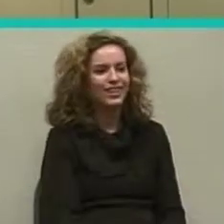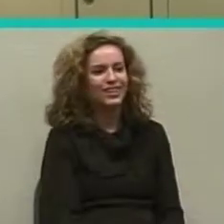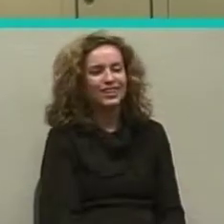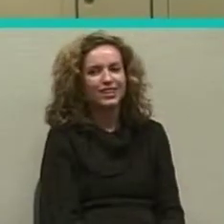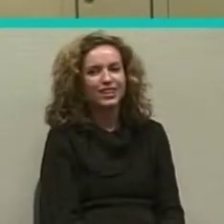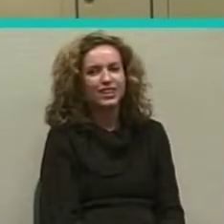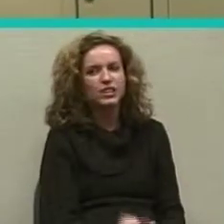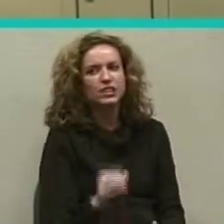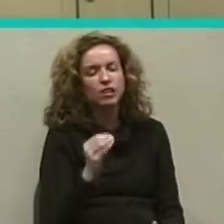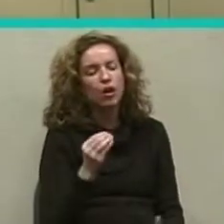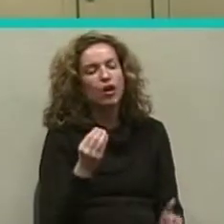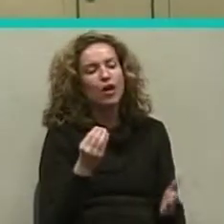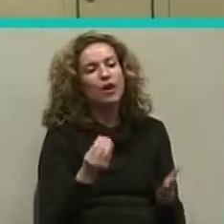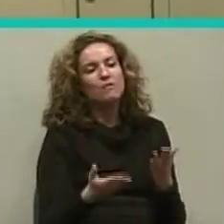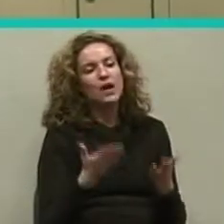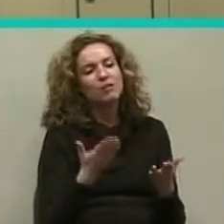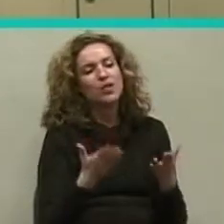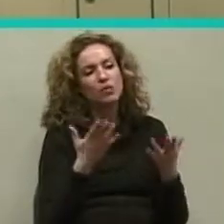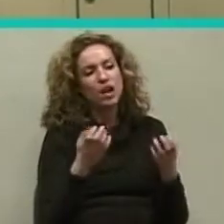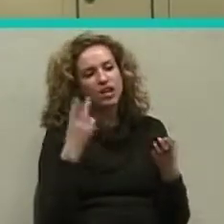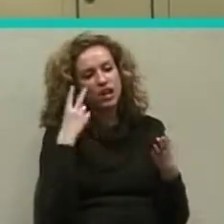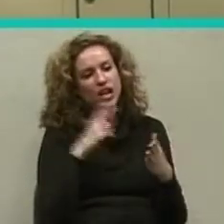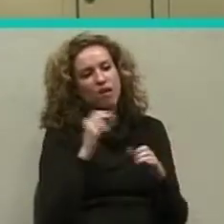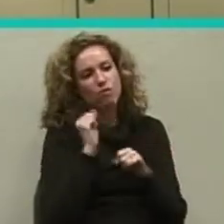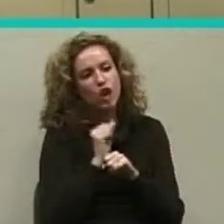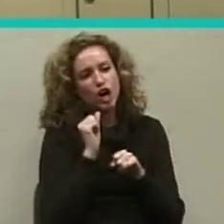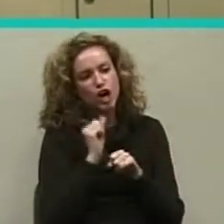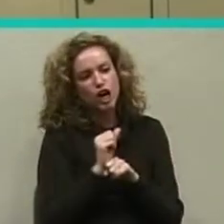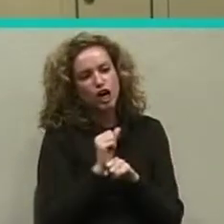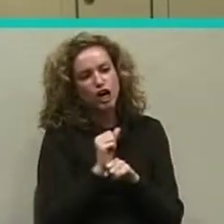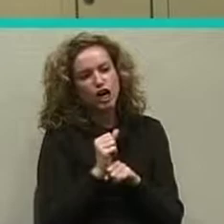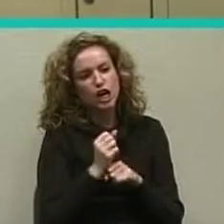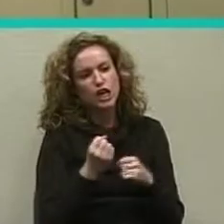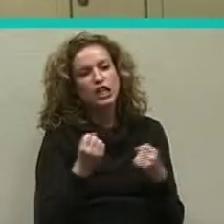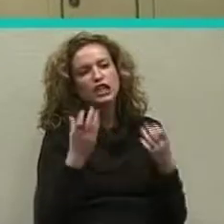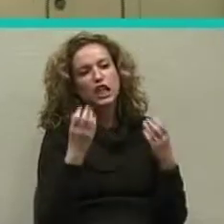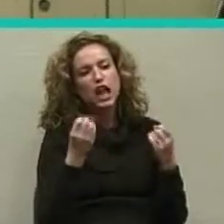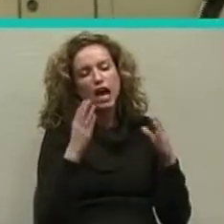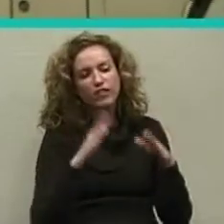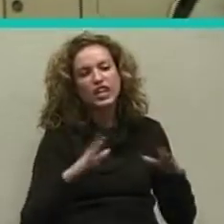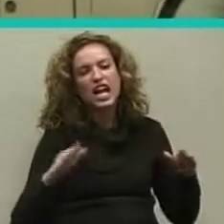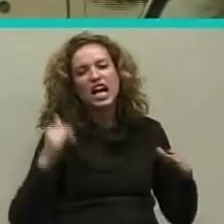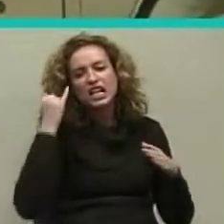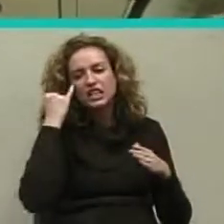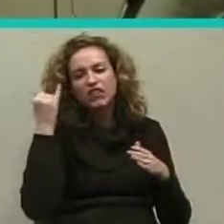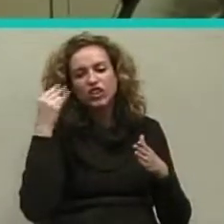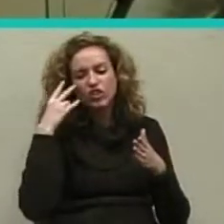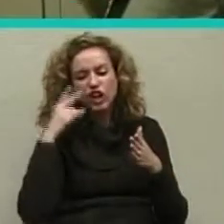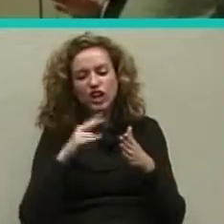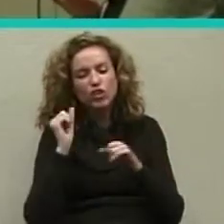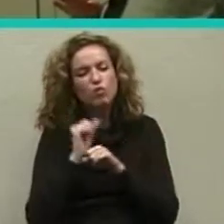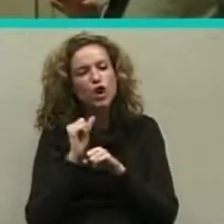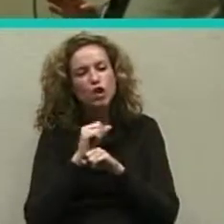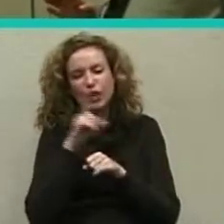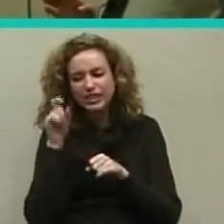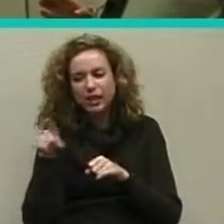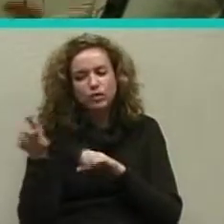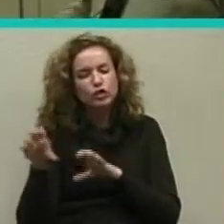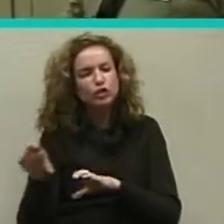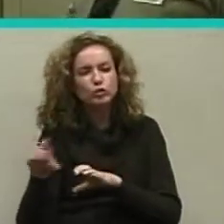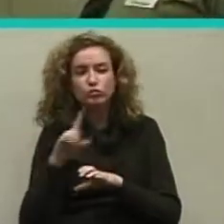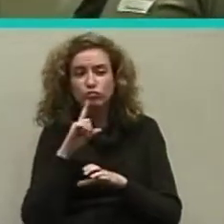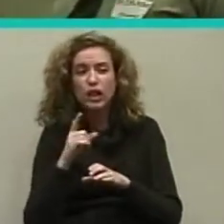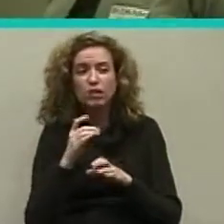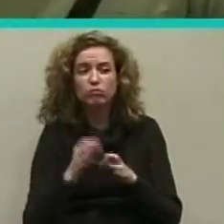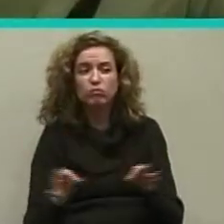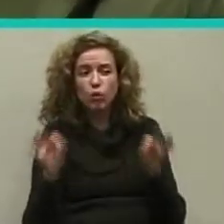We might want to look at work. You're going to see a lot of kids who, if you look at the work that we're asking them to do, really significant for homework.